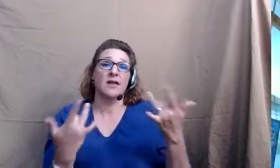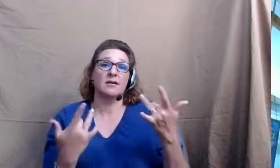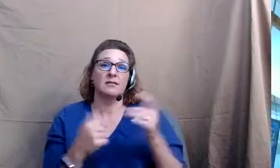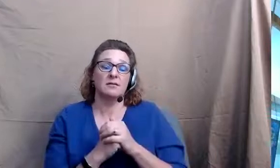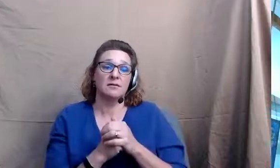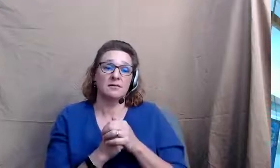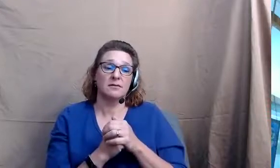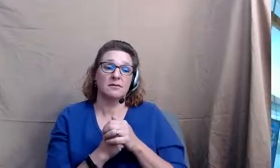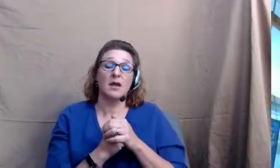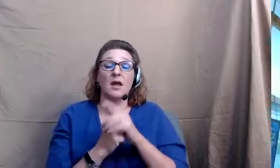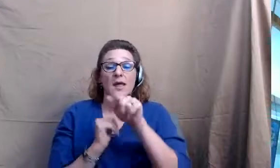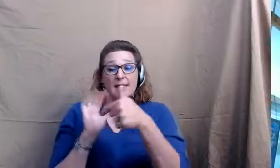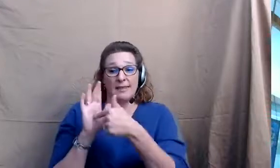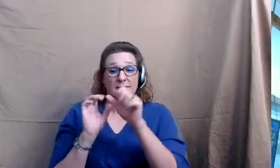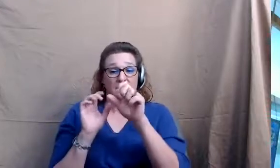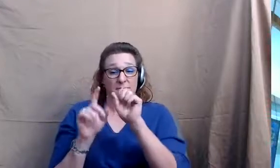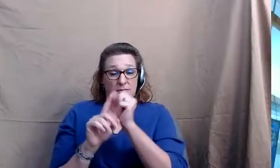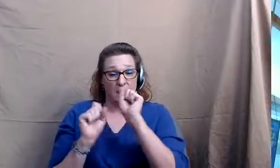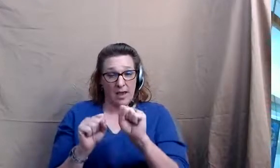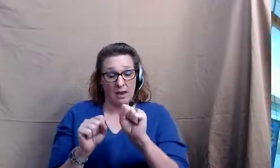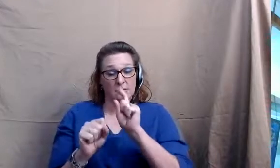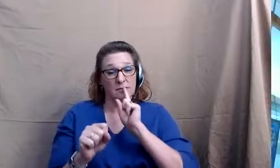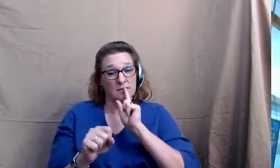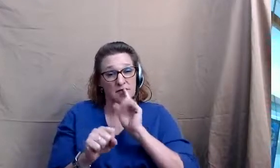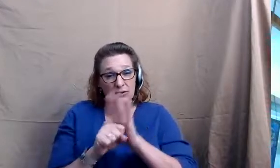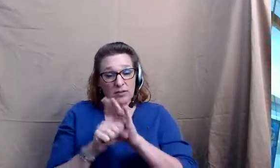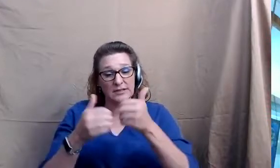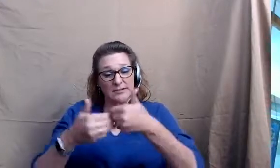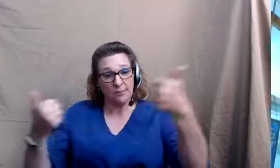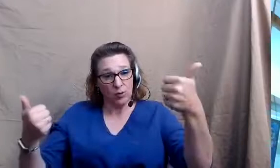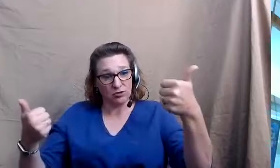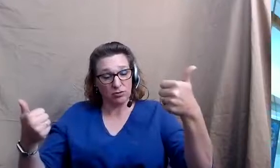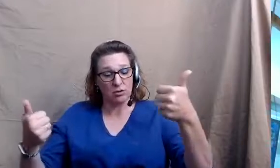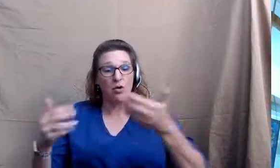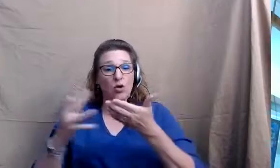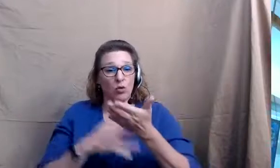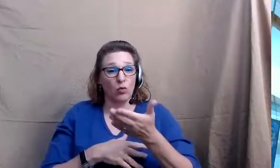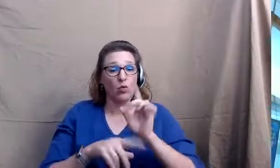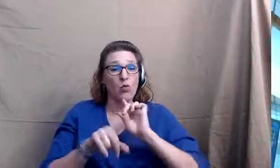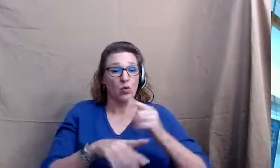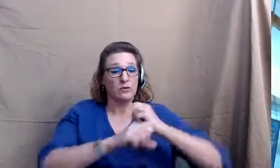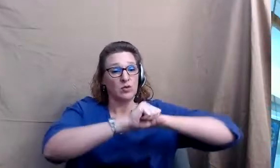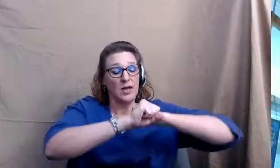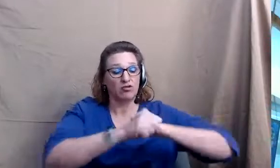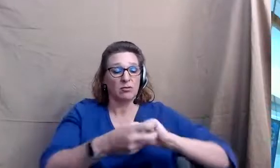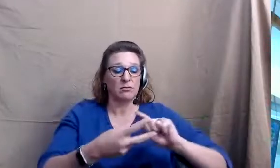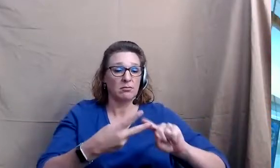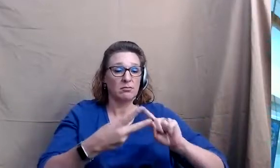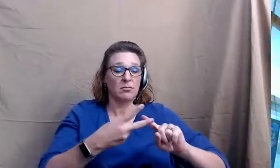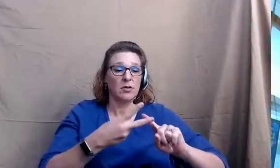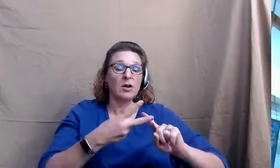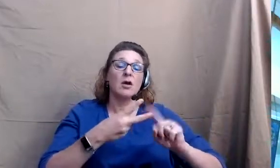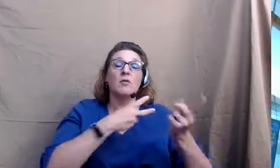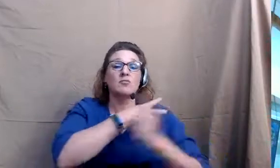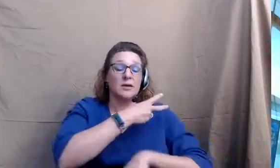Criminalization can ensure separation of the parties through criminal orders of protection and through prosecution, conviction,